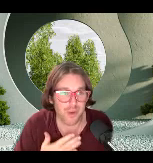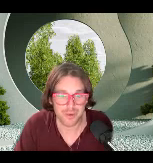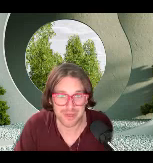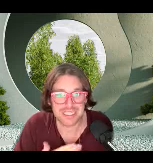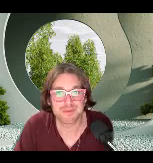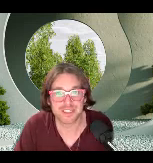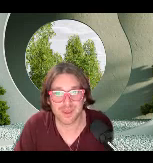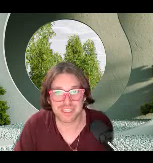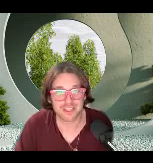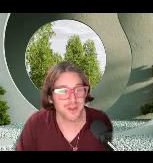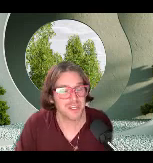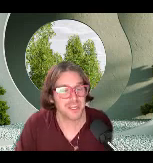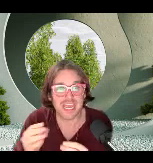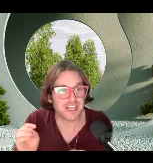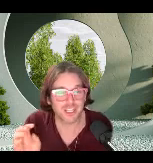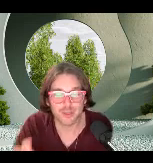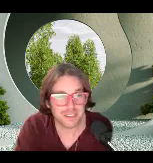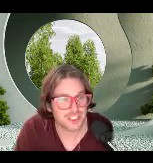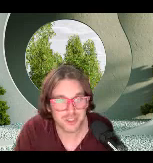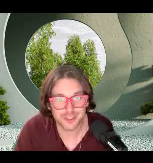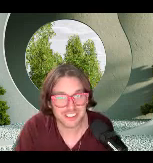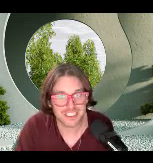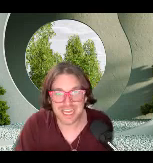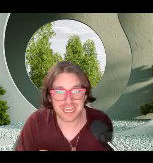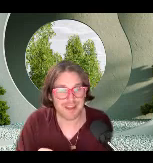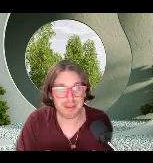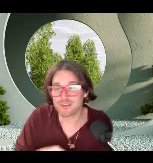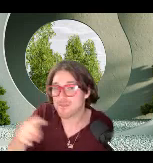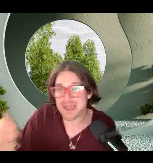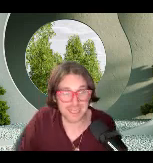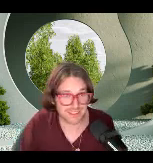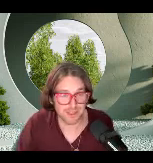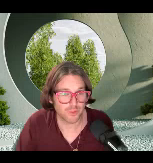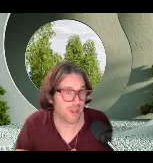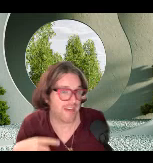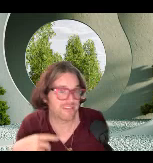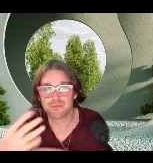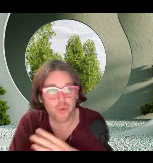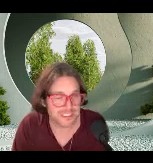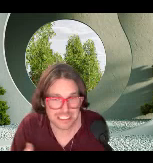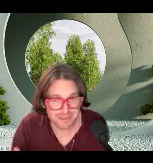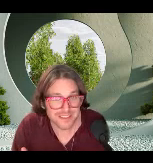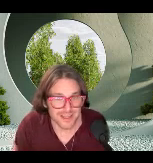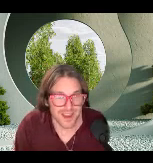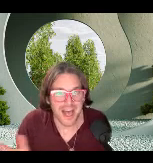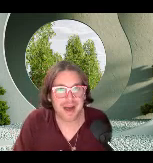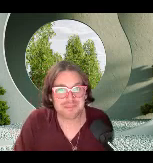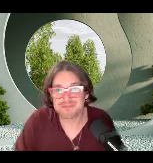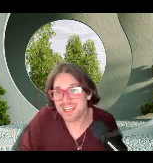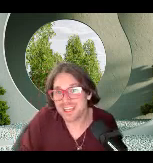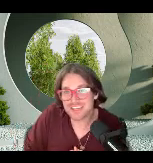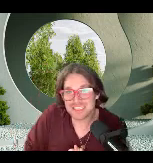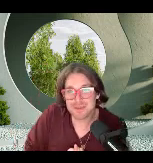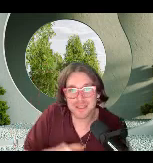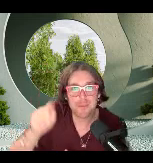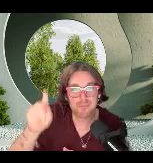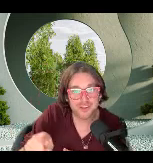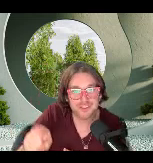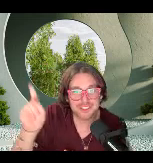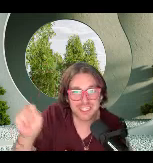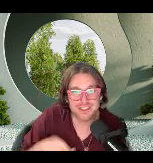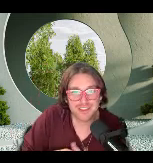are doing what we need to be doing. So take a little bit that you learned tonight, and then maybe if you come back next month, we'll have some more tidbits. Speaking